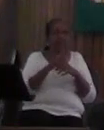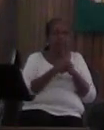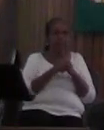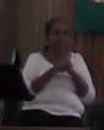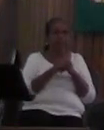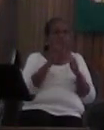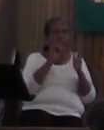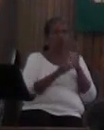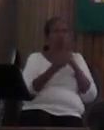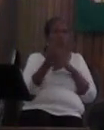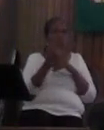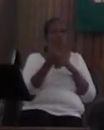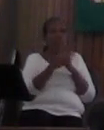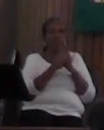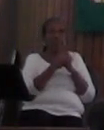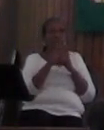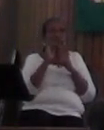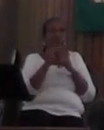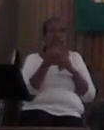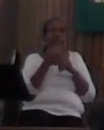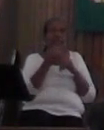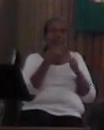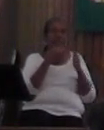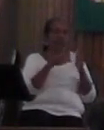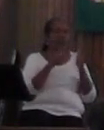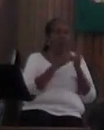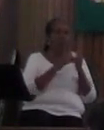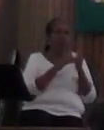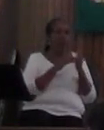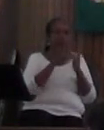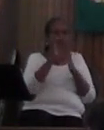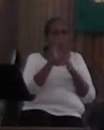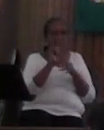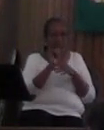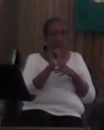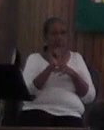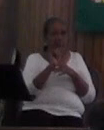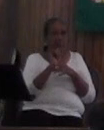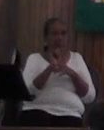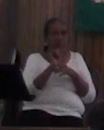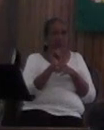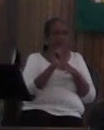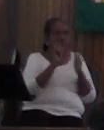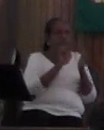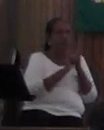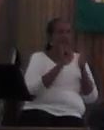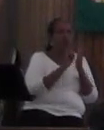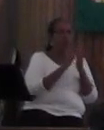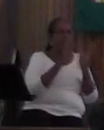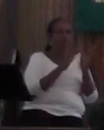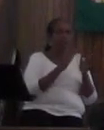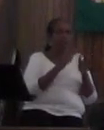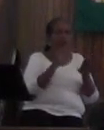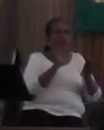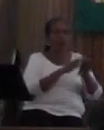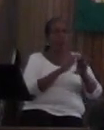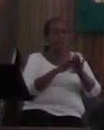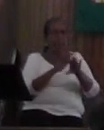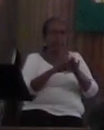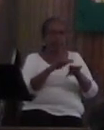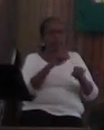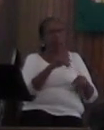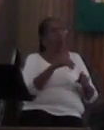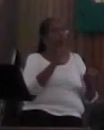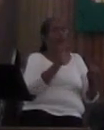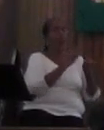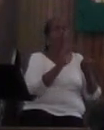3 is simply a restatement of the fact. The writer takes time to remind the Jewish converts of